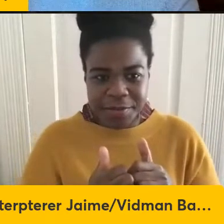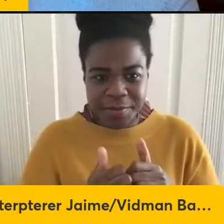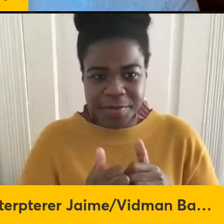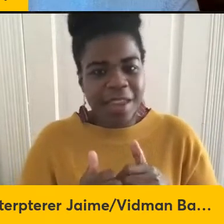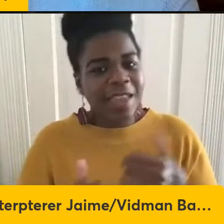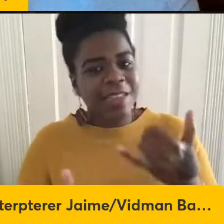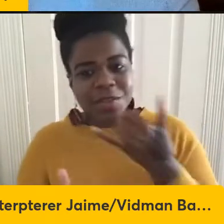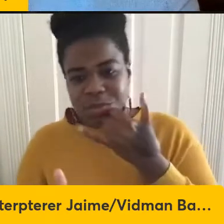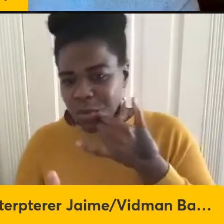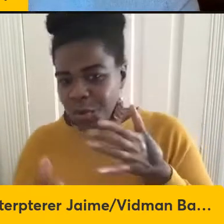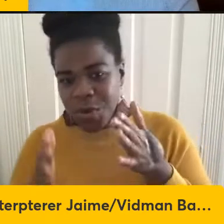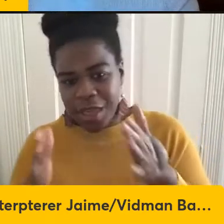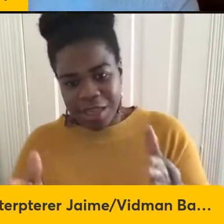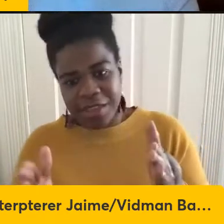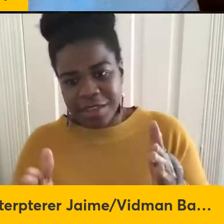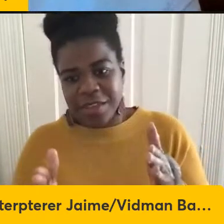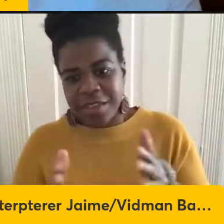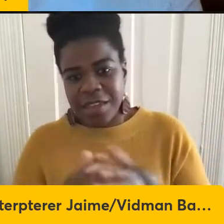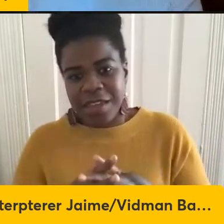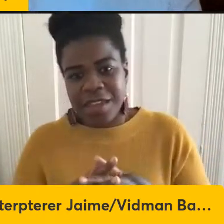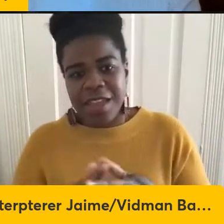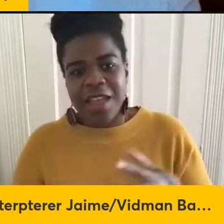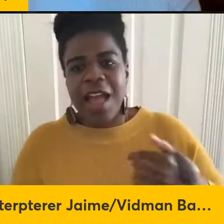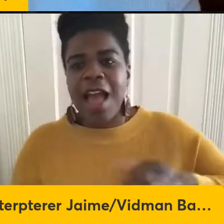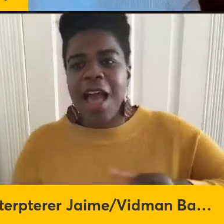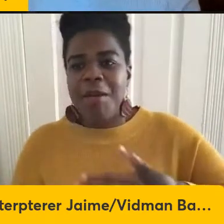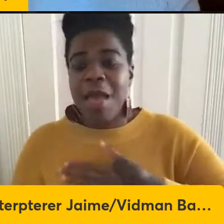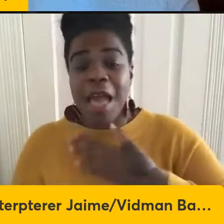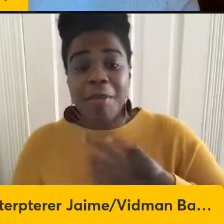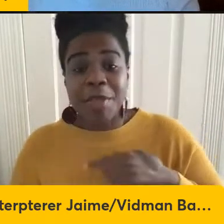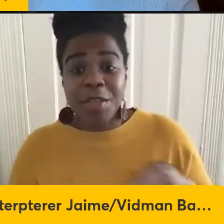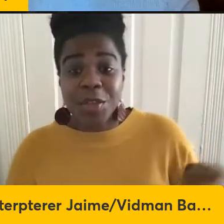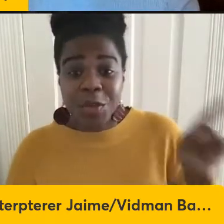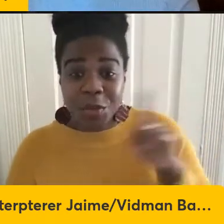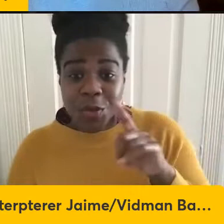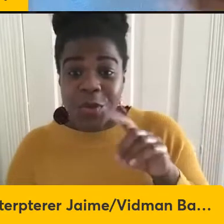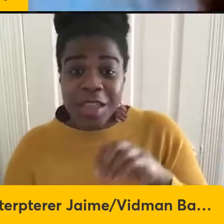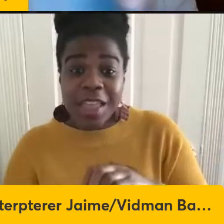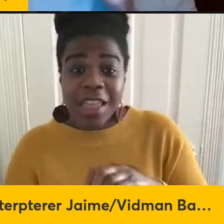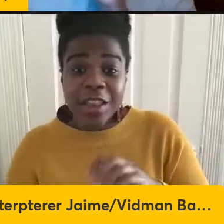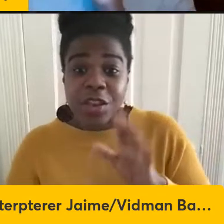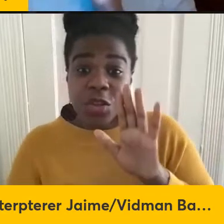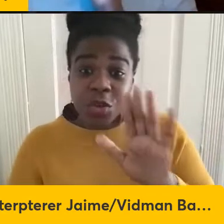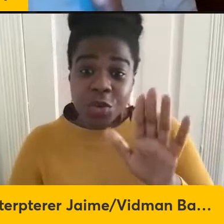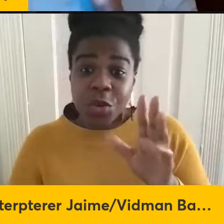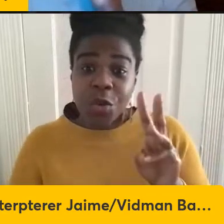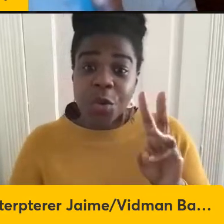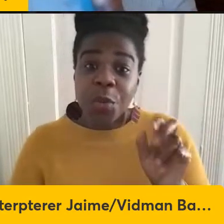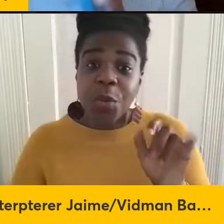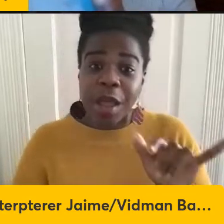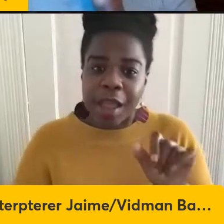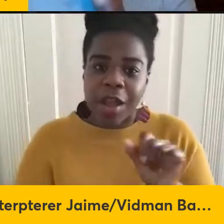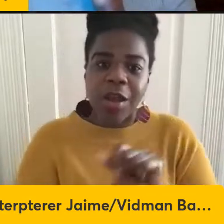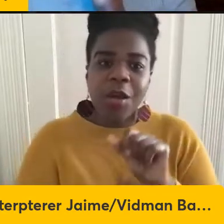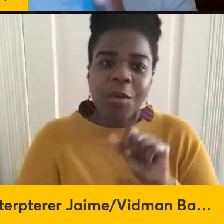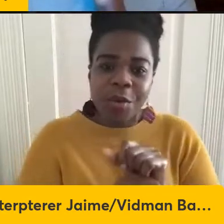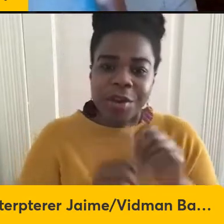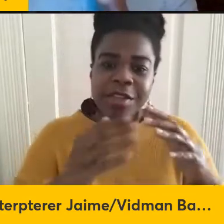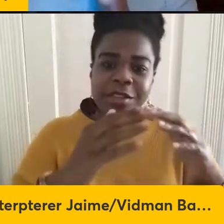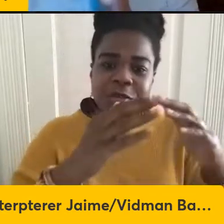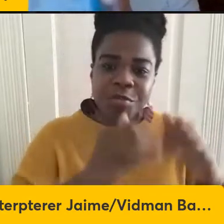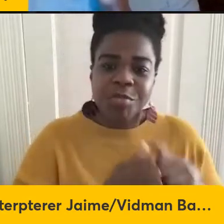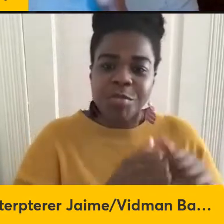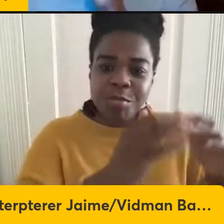wrong way to do it. And so I'm happy that all of you in your own way are working to break down